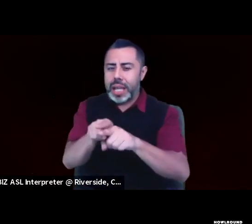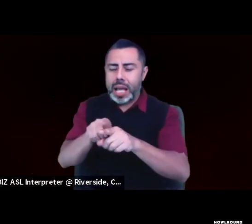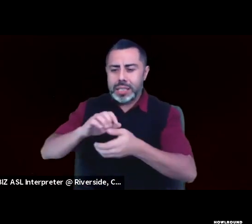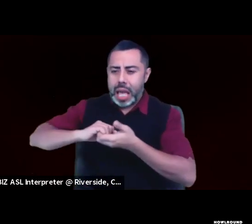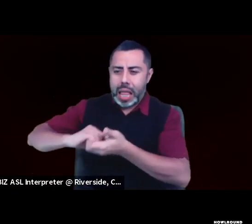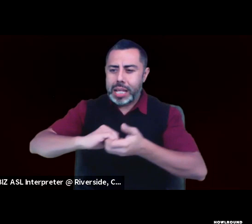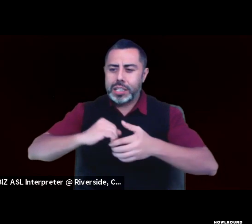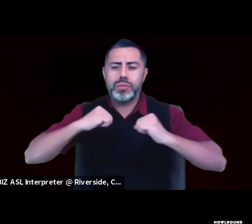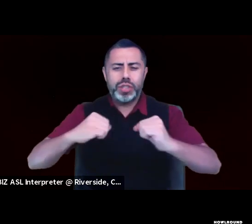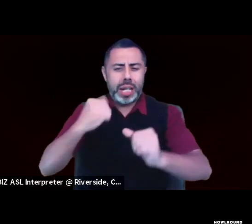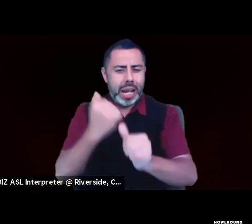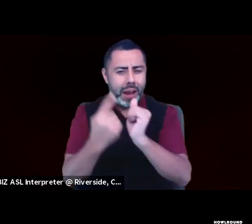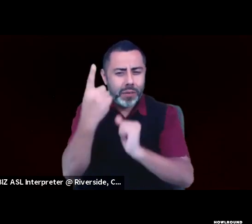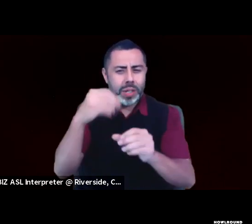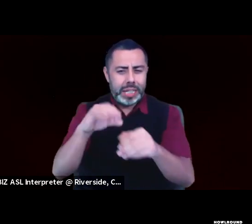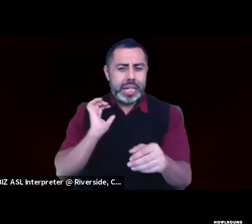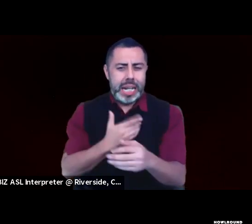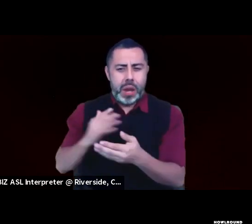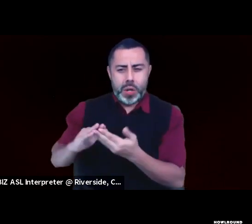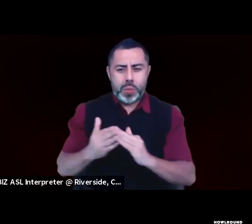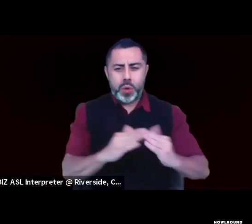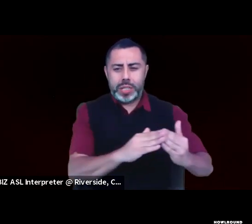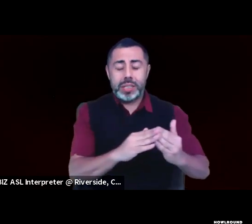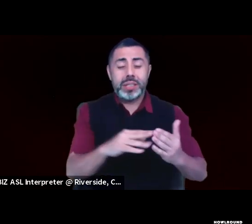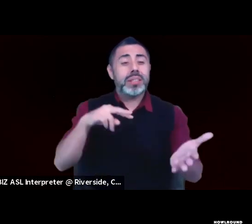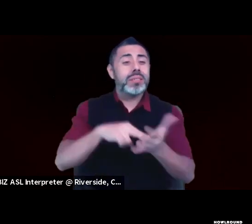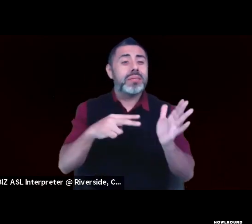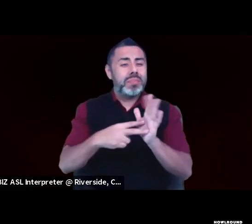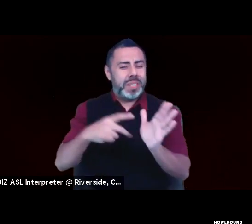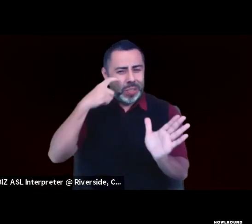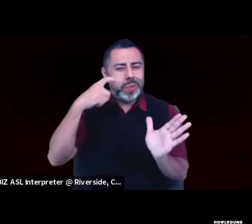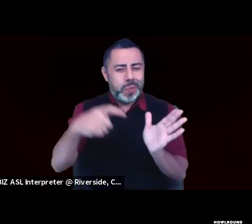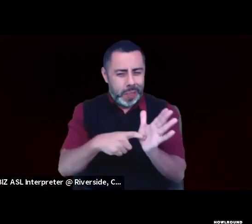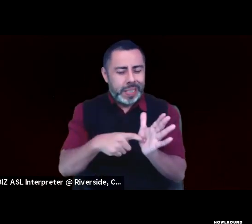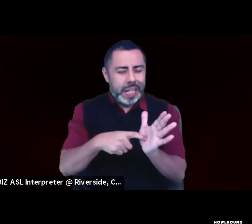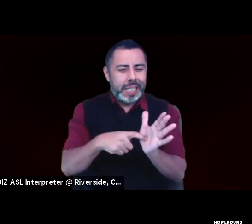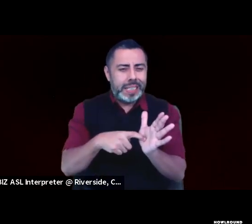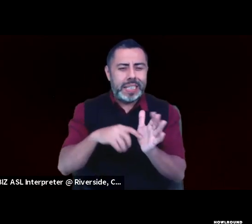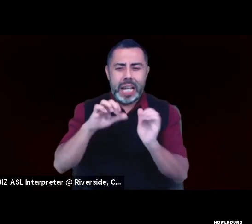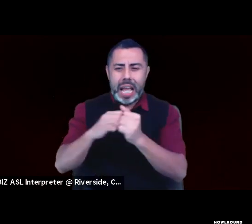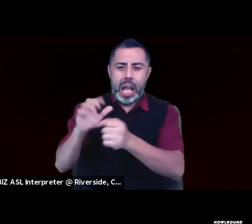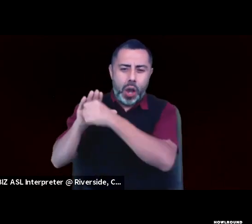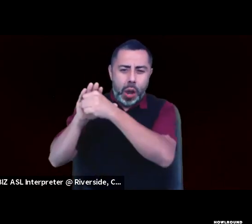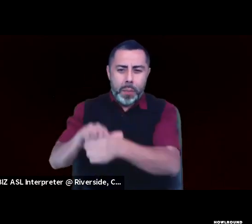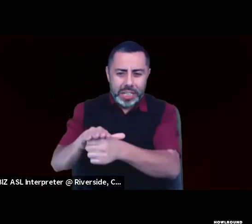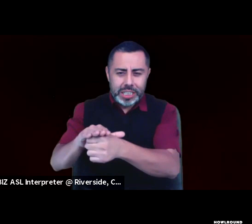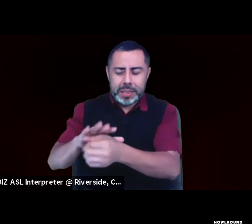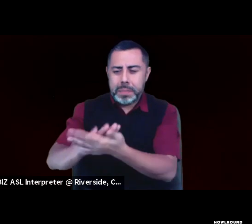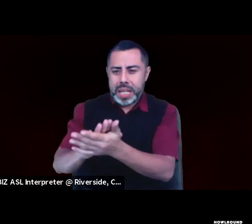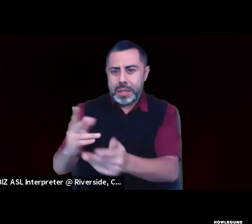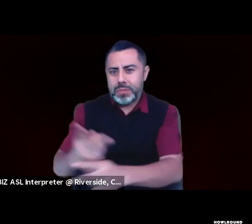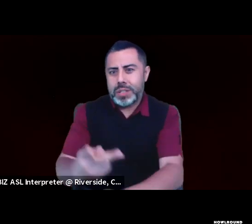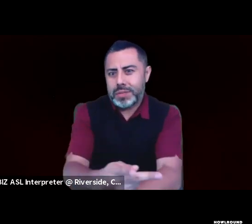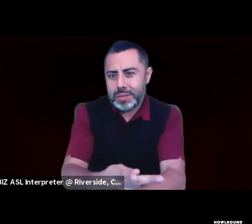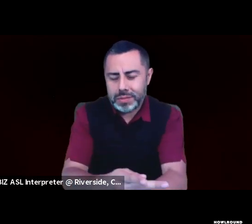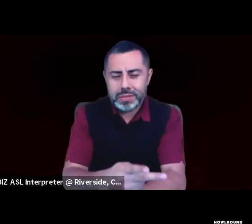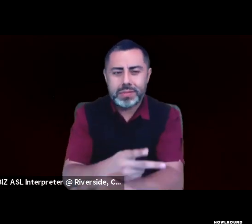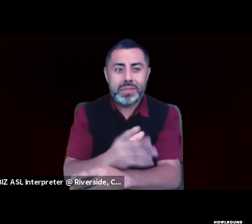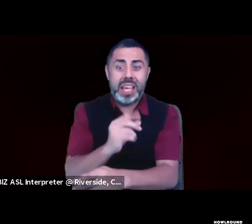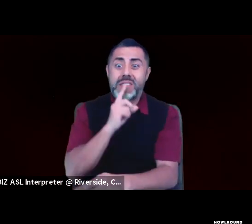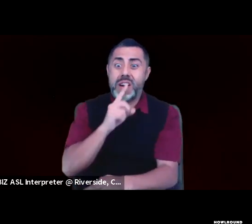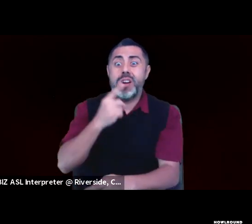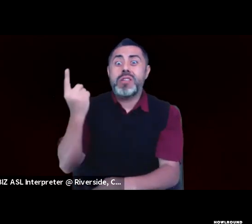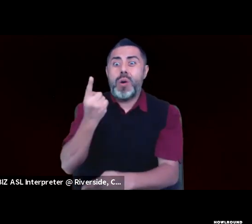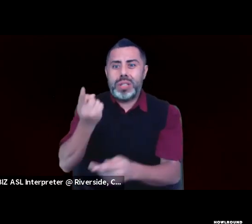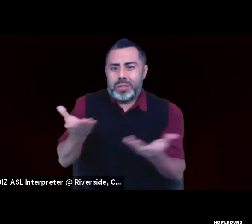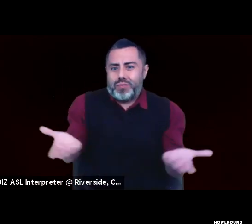communities, which includes recognizing the ways oppressions are compounded and often present at all times.